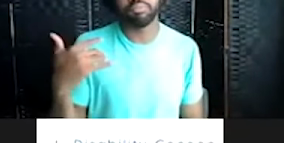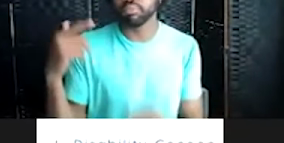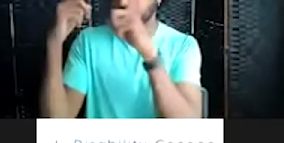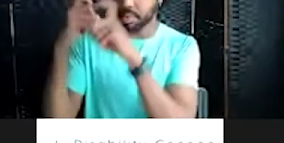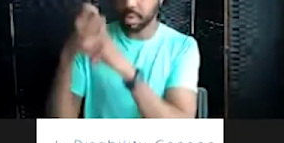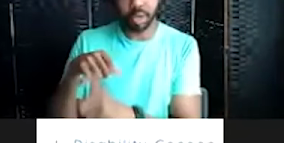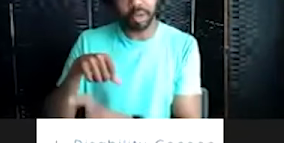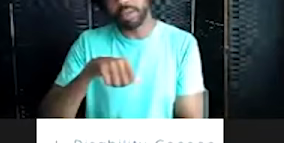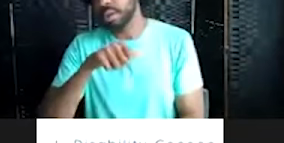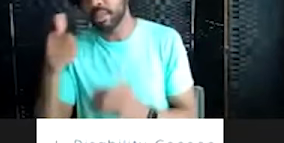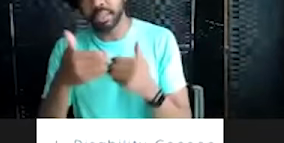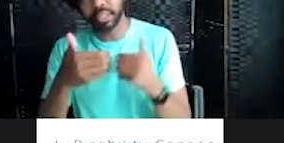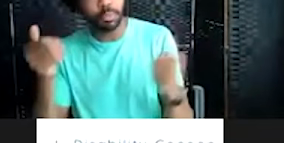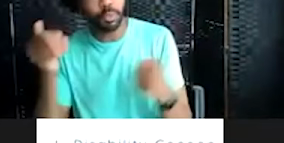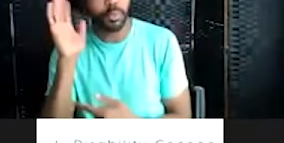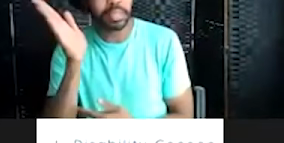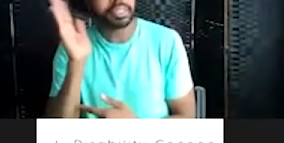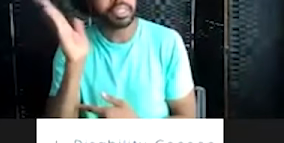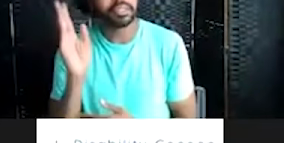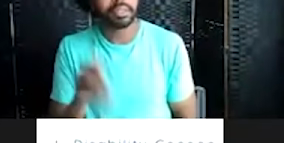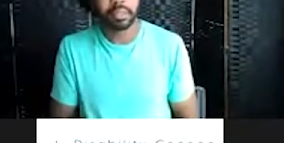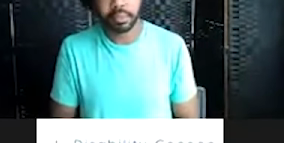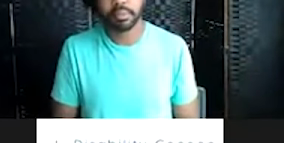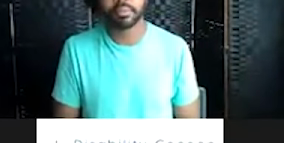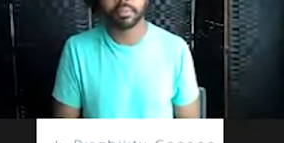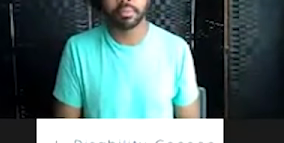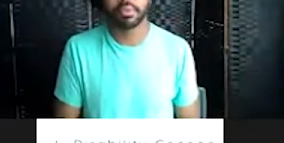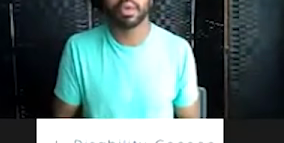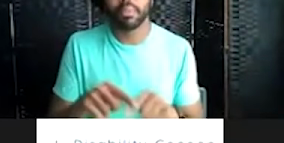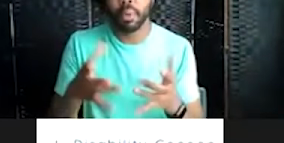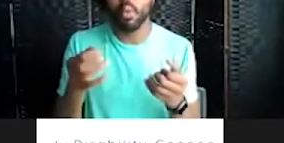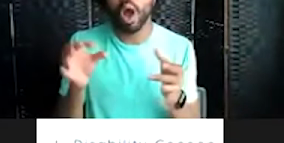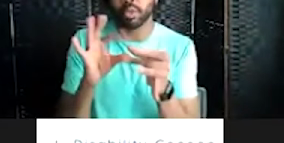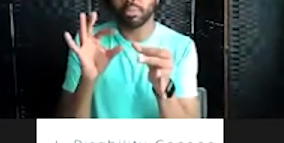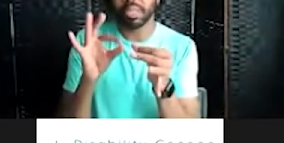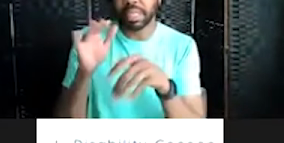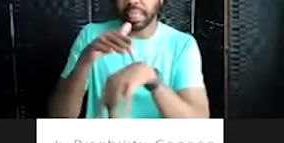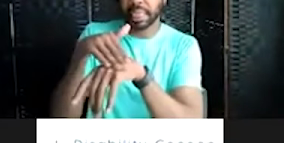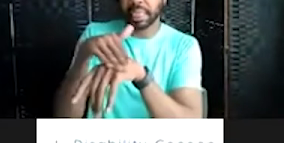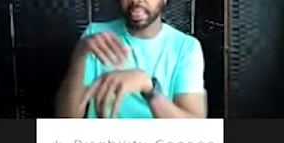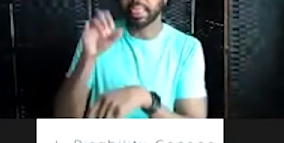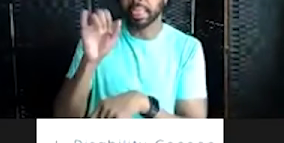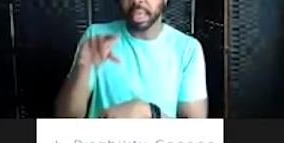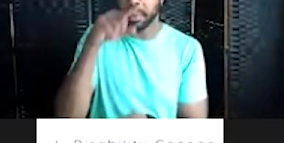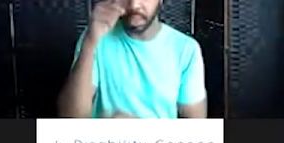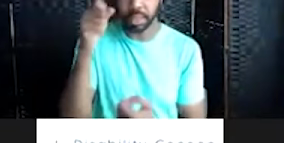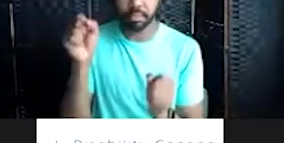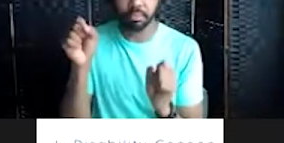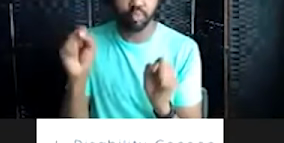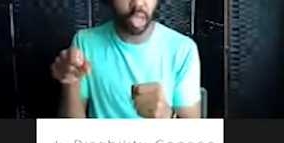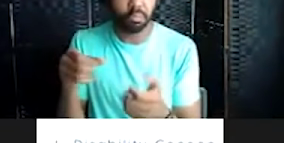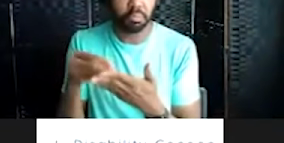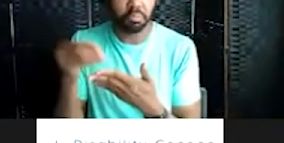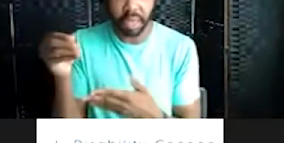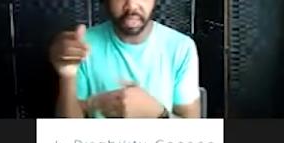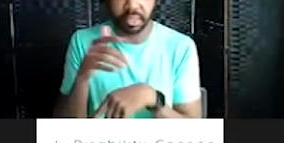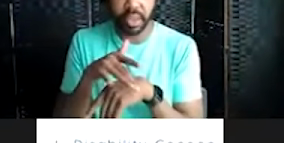presentation. So we did want to touch base on it because they are available, and some of the examples that you